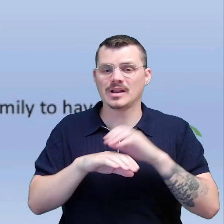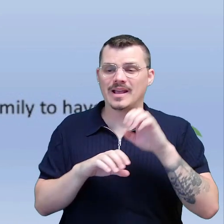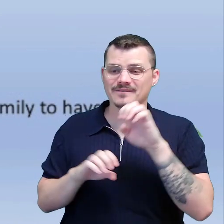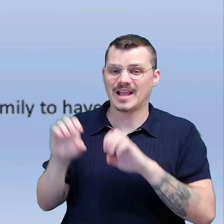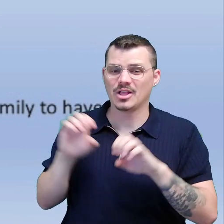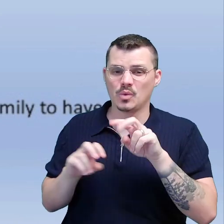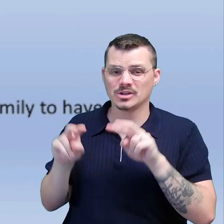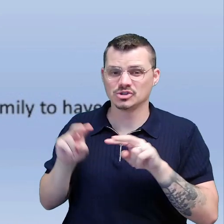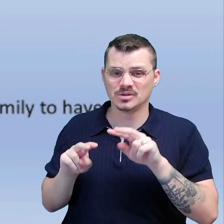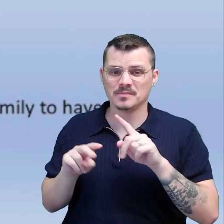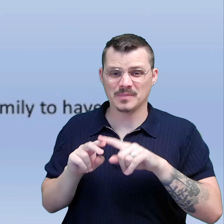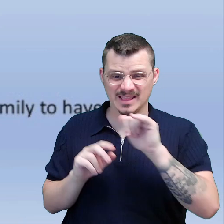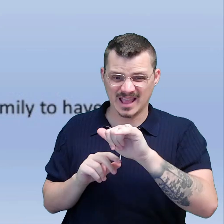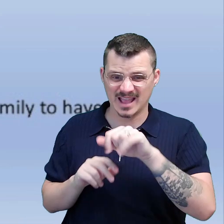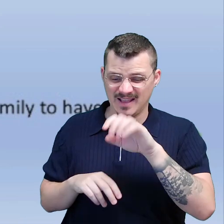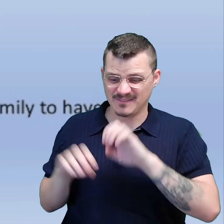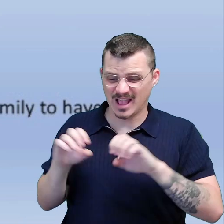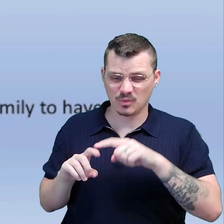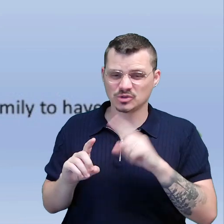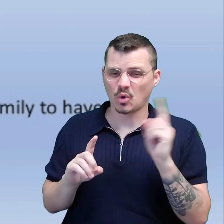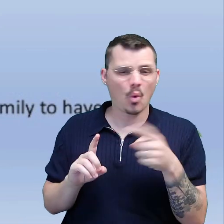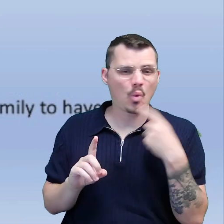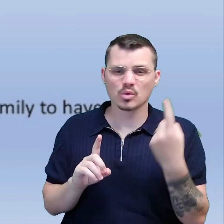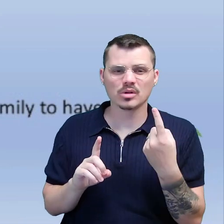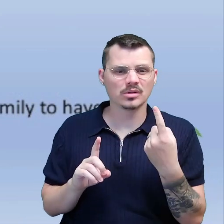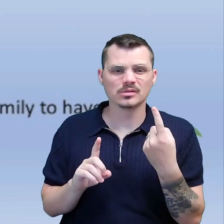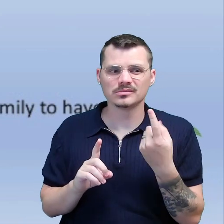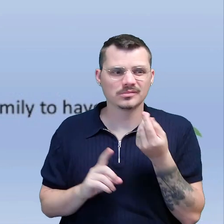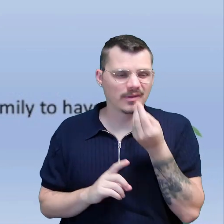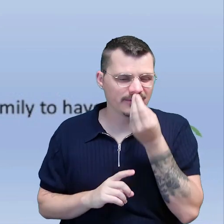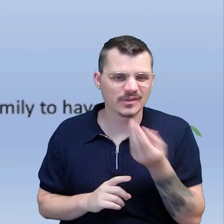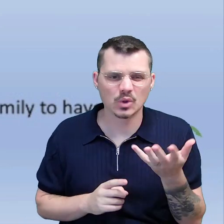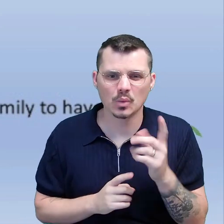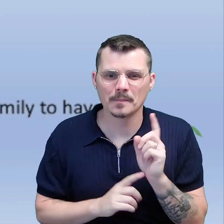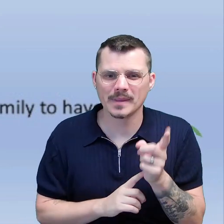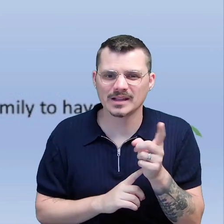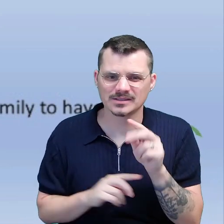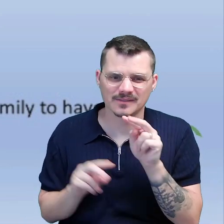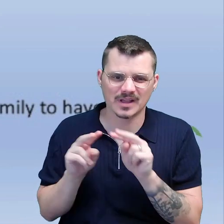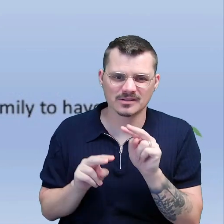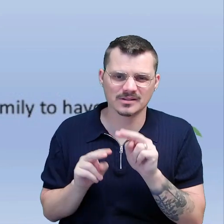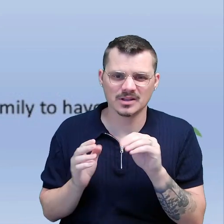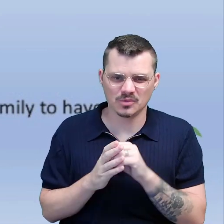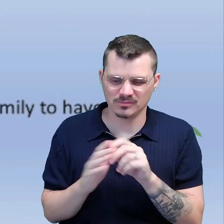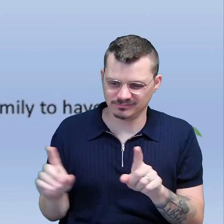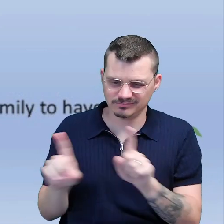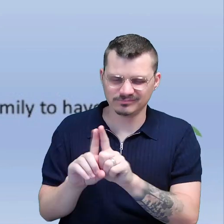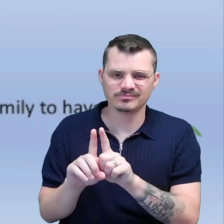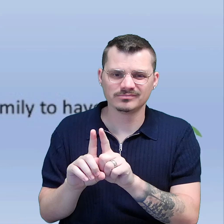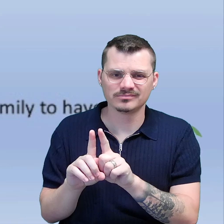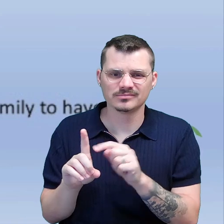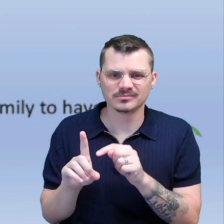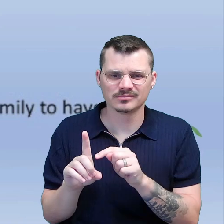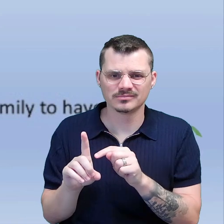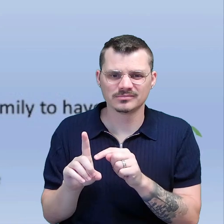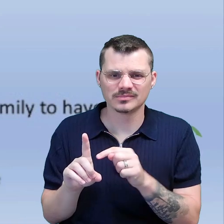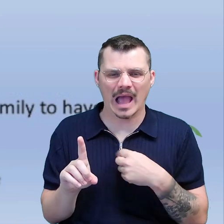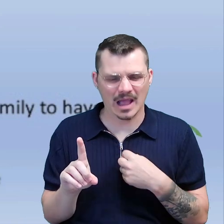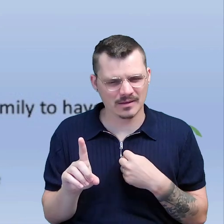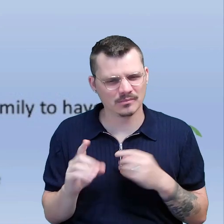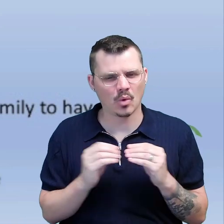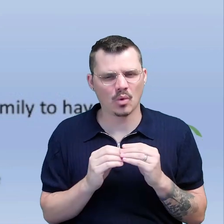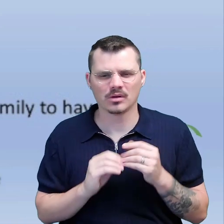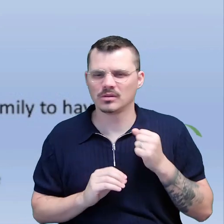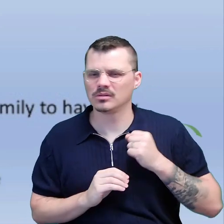that's only ever spent maybe a few minutes in the same room with the individual, I'd be